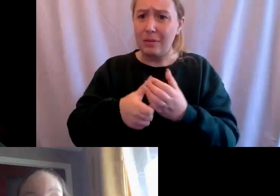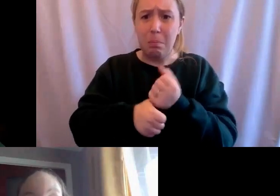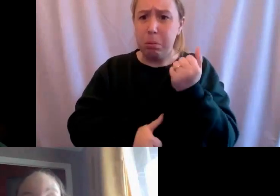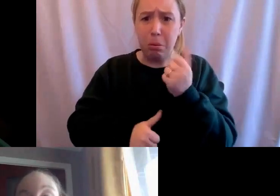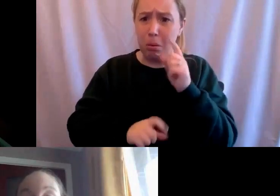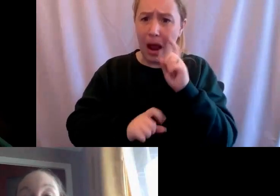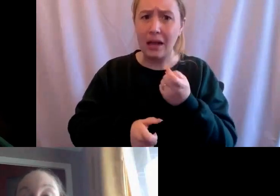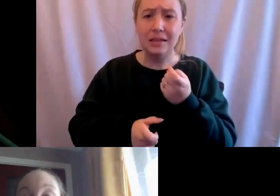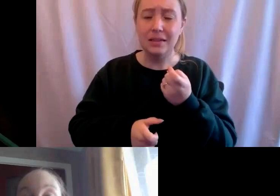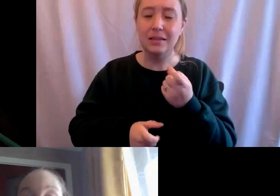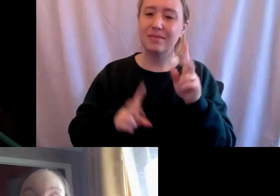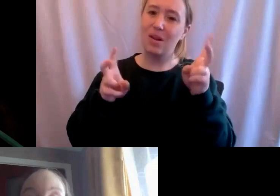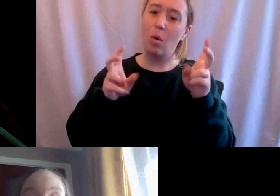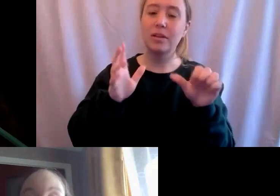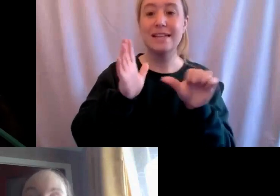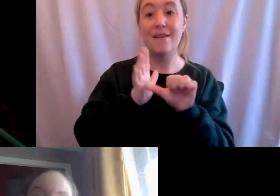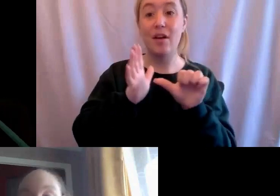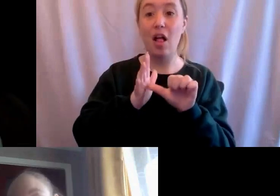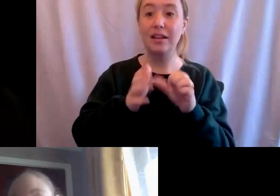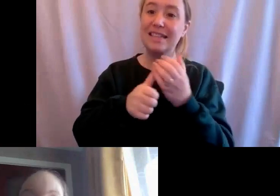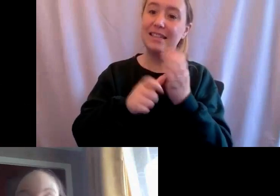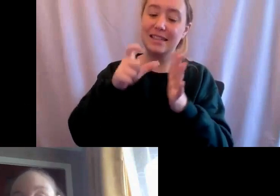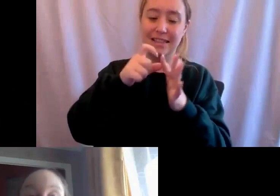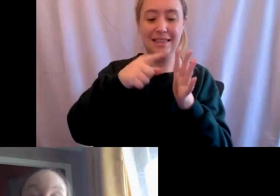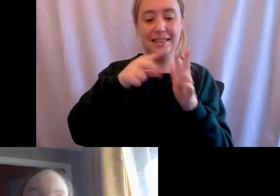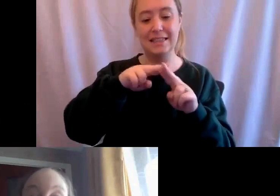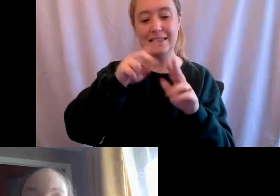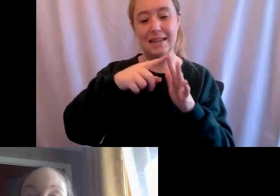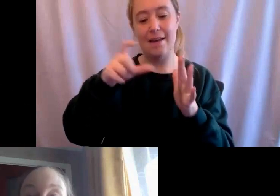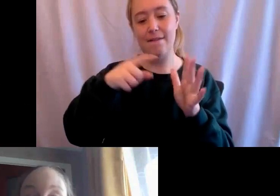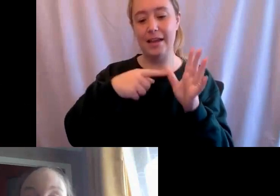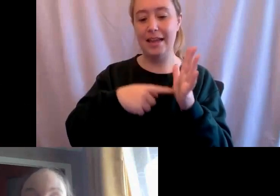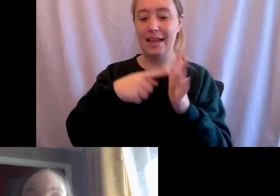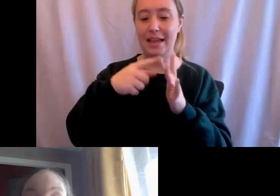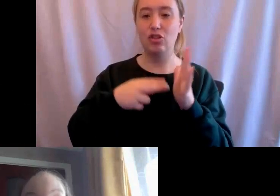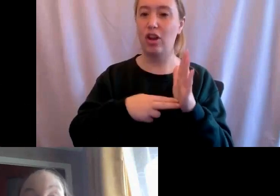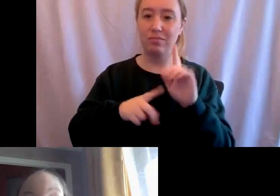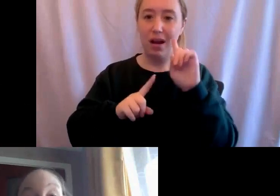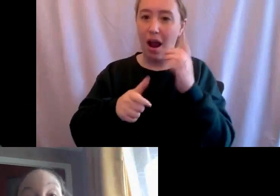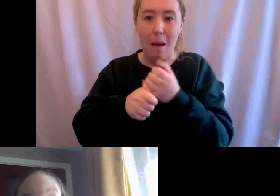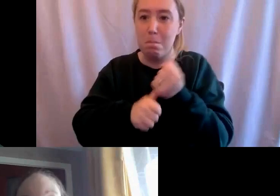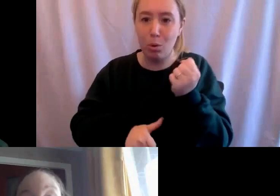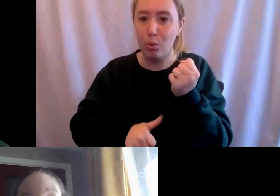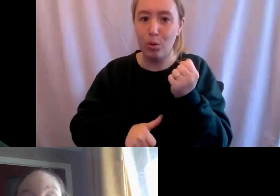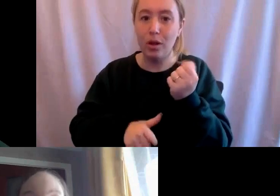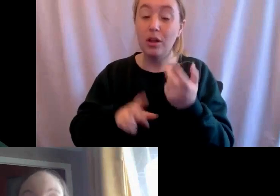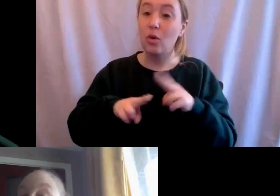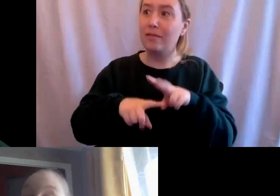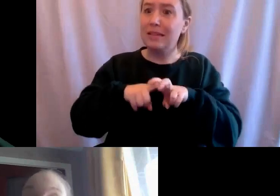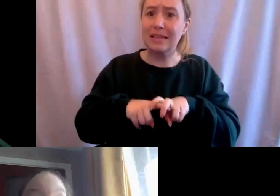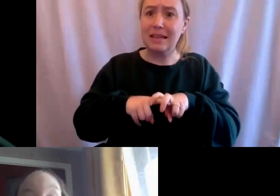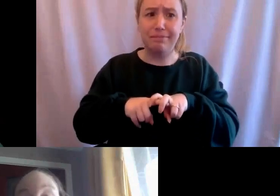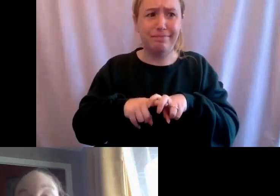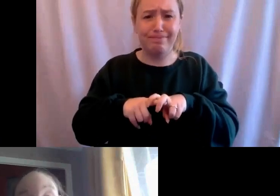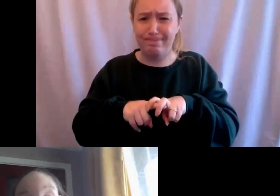defecation. And we have a classification, and we take you through all that. But if you're having a struggle to empty your bowel,